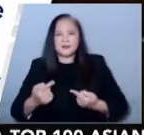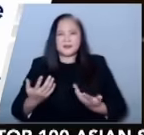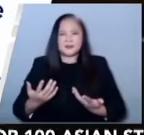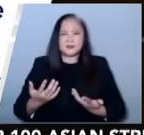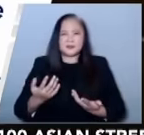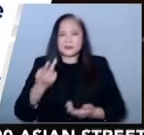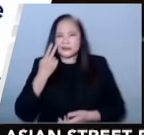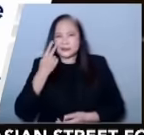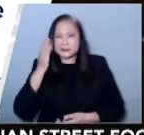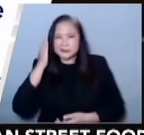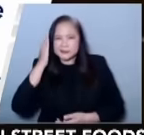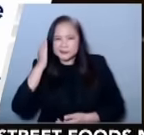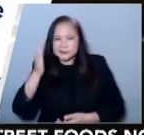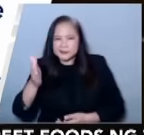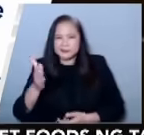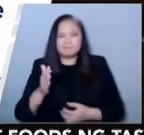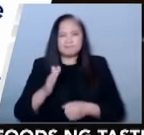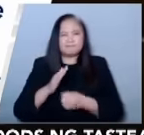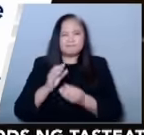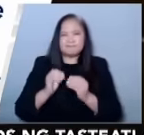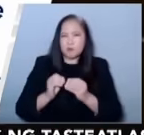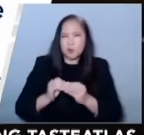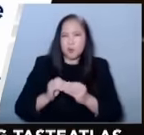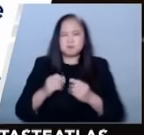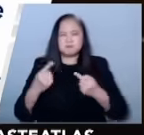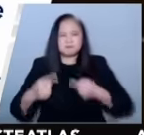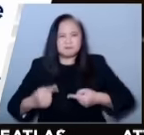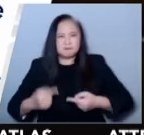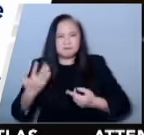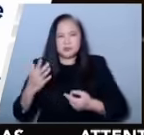some easing of tension from these